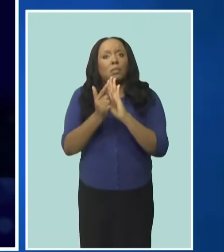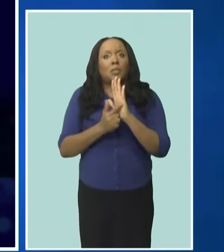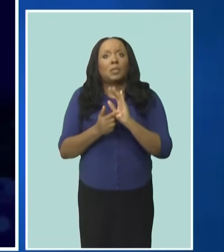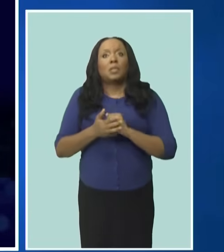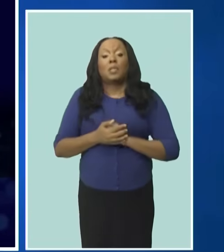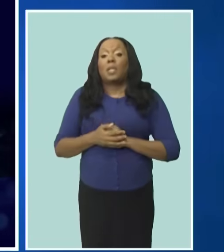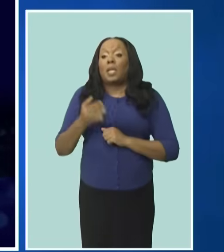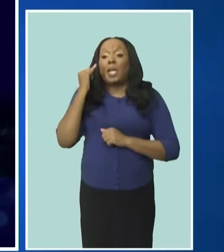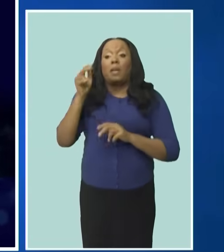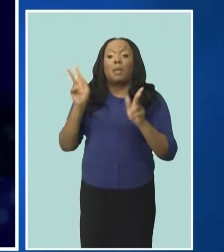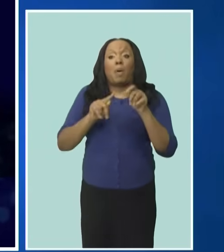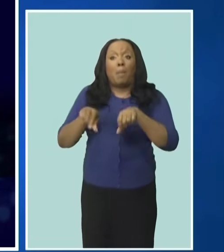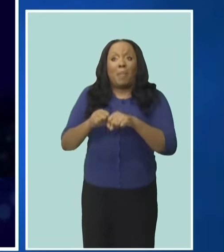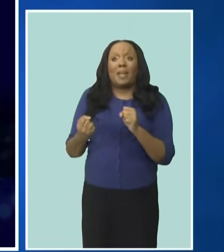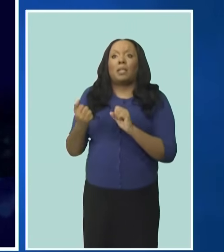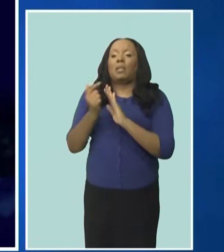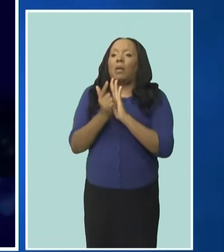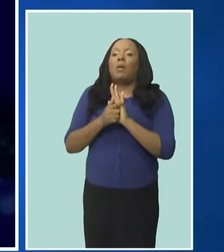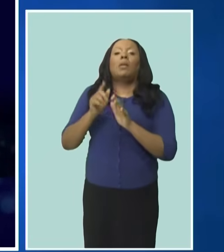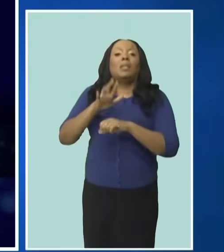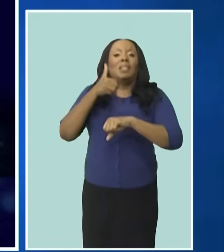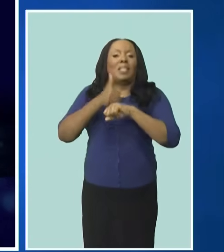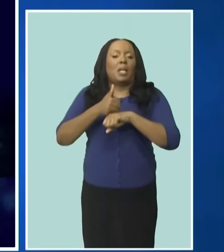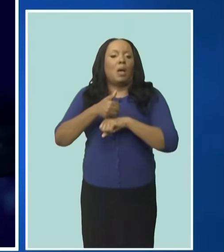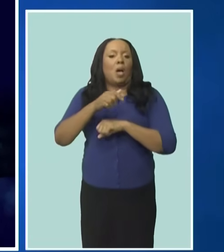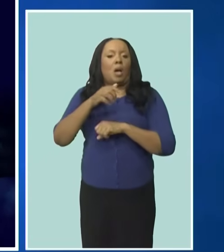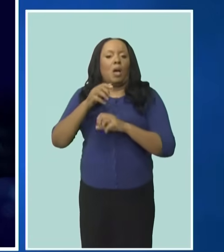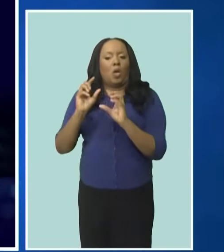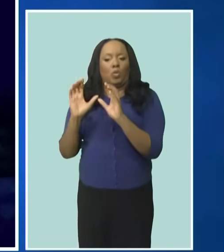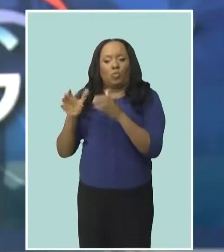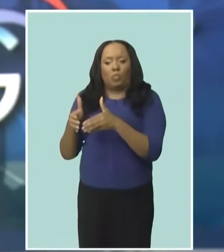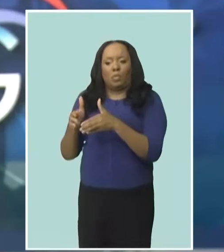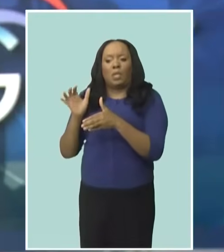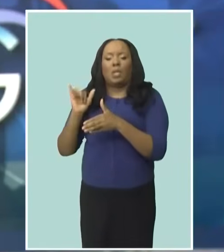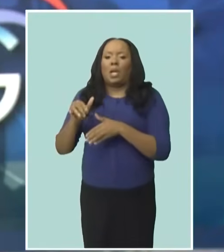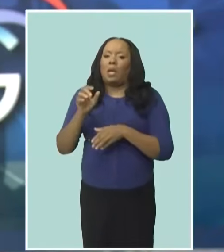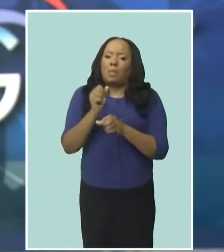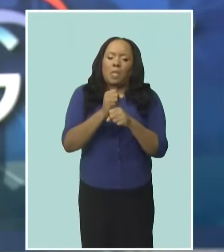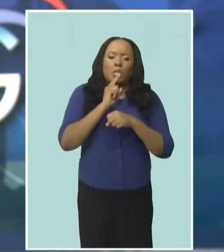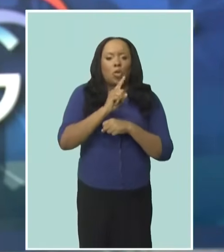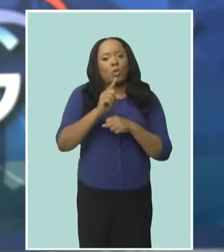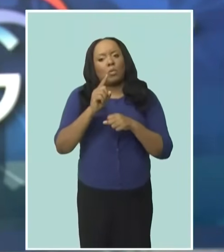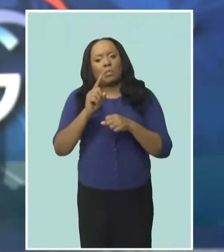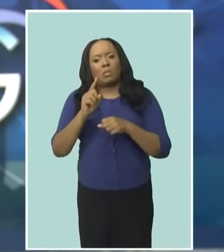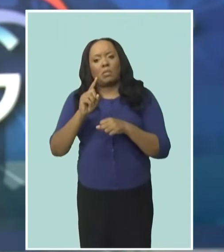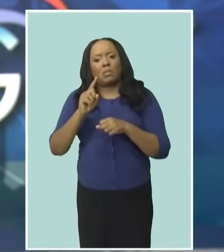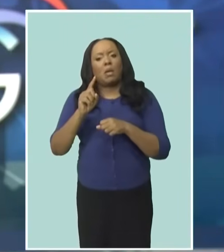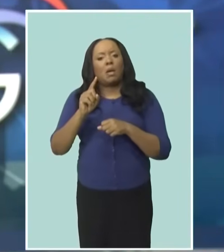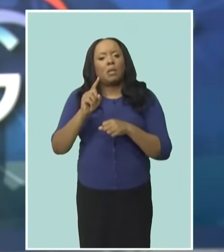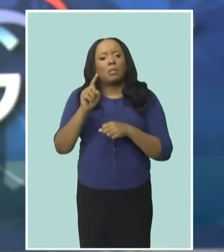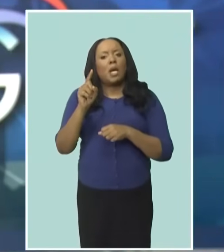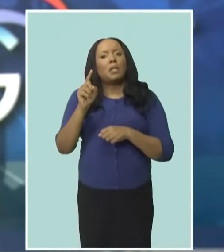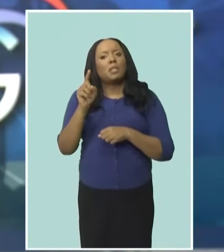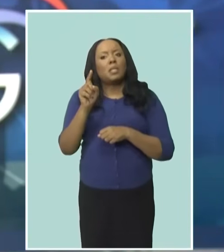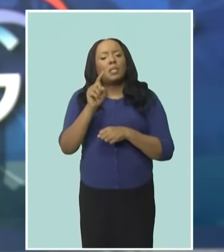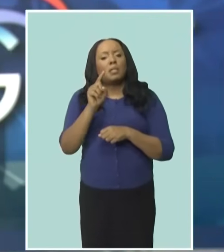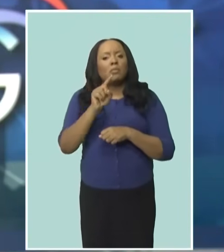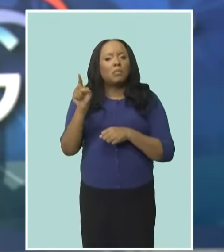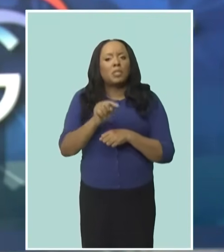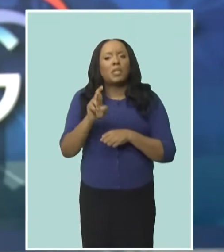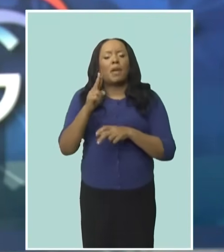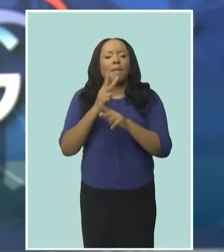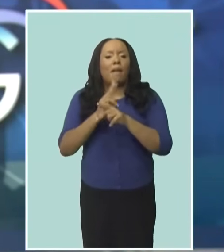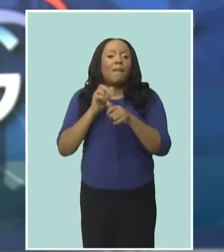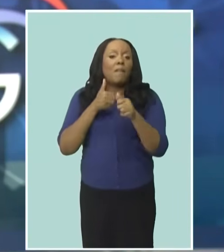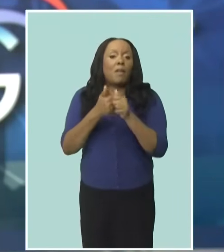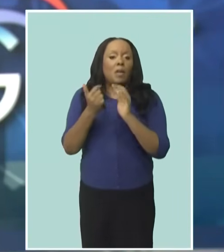same powers that can be given to the Royal Barbados Police Force. And we're also hearing tonight that there has been an